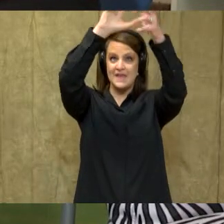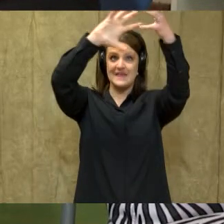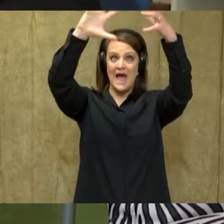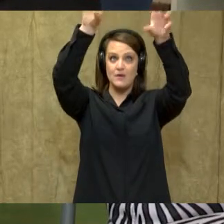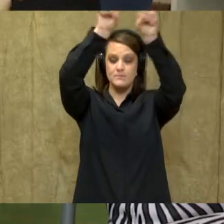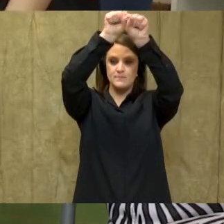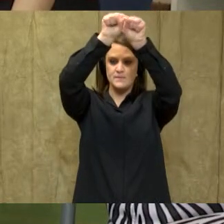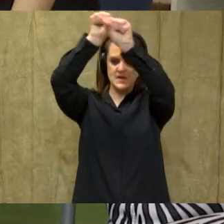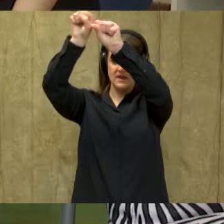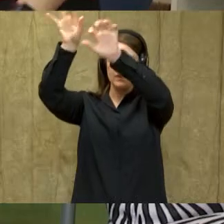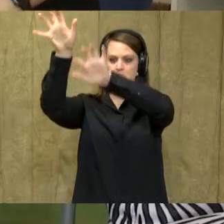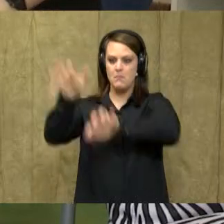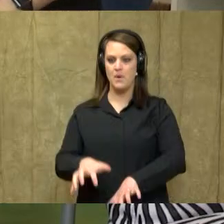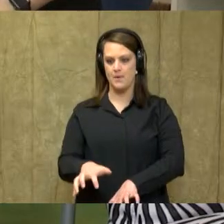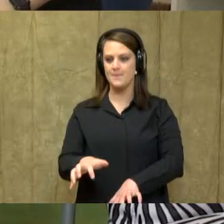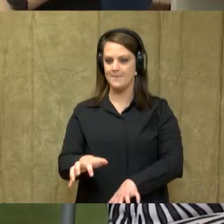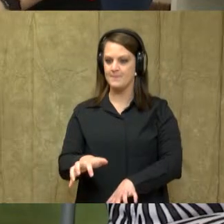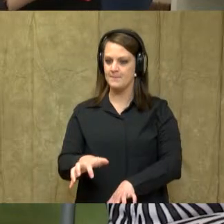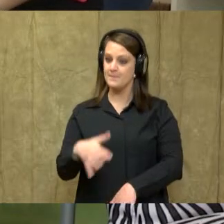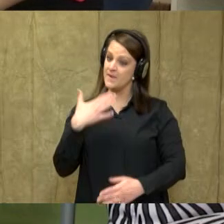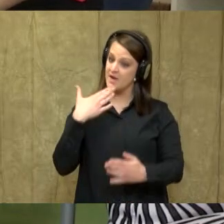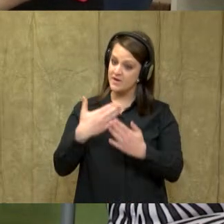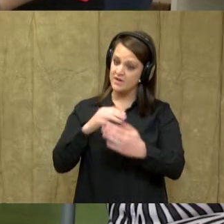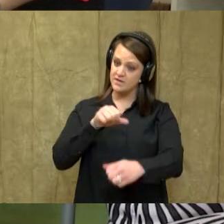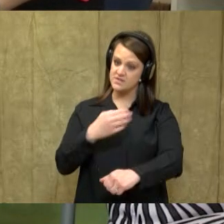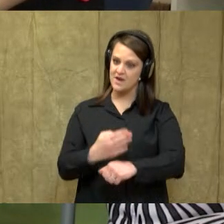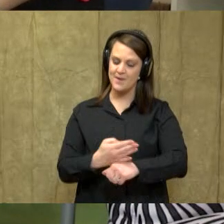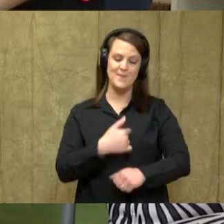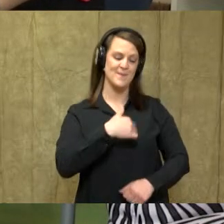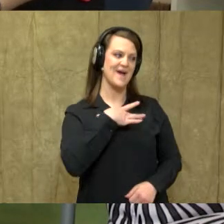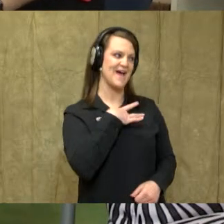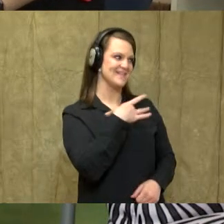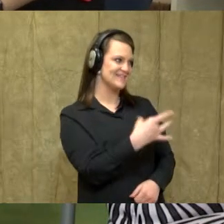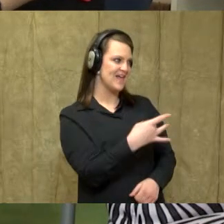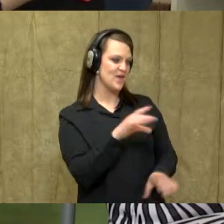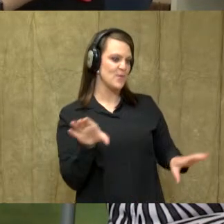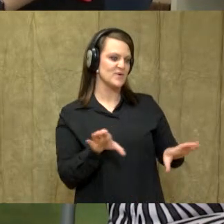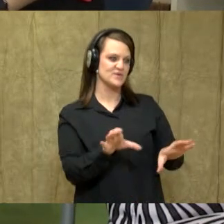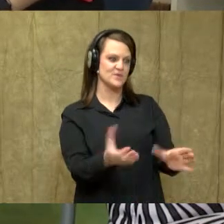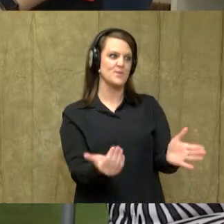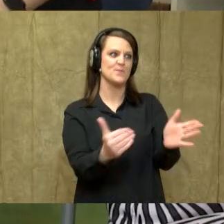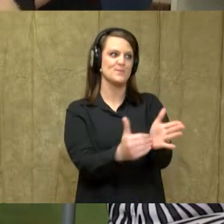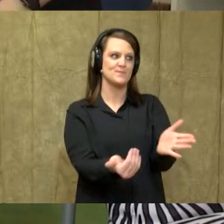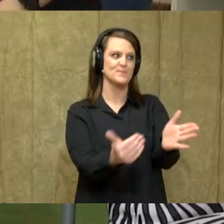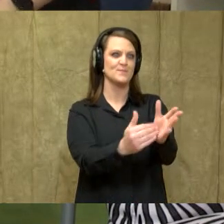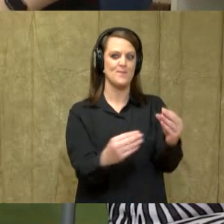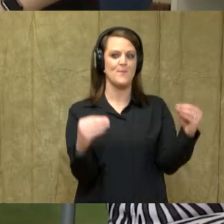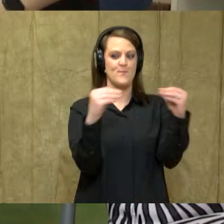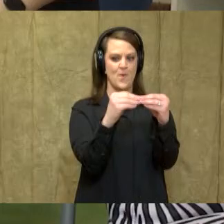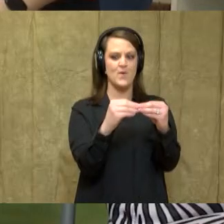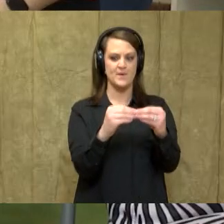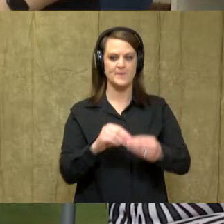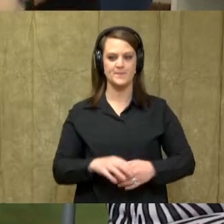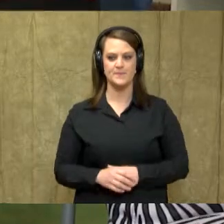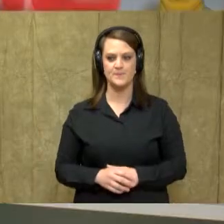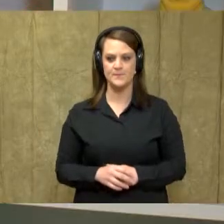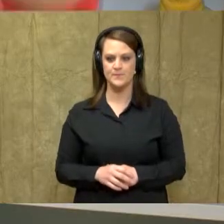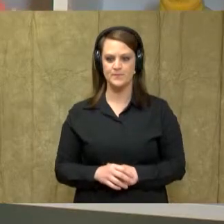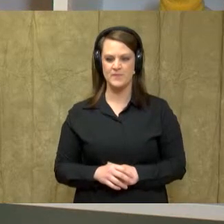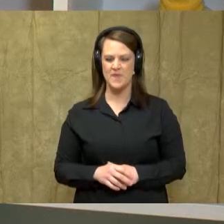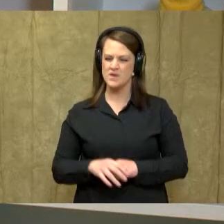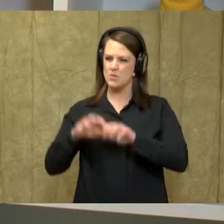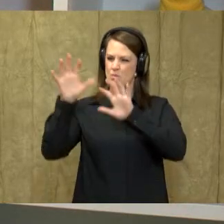and then precipitates. Very good. I like that. We're going to have to do that one more often. Okay. When